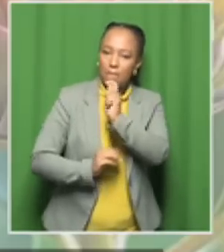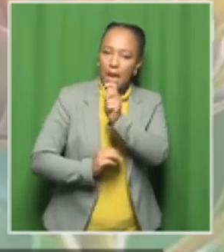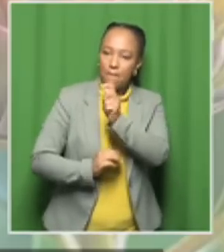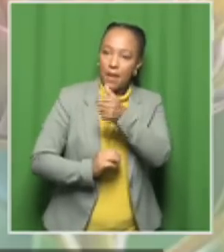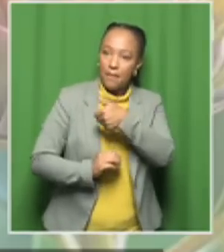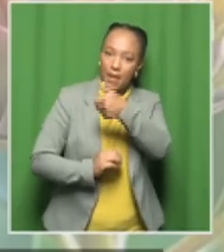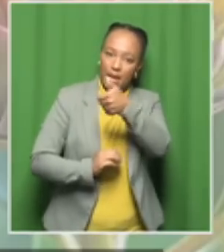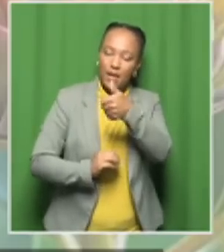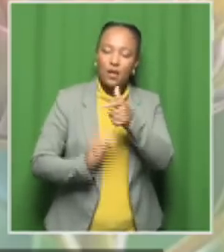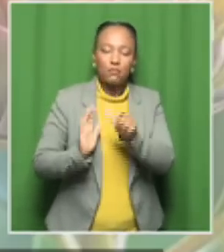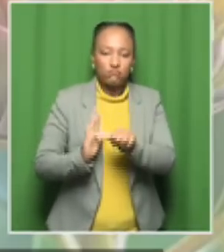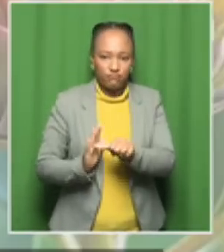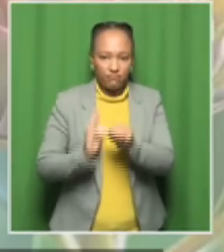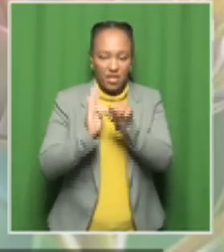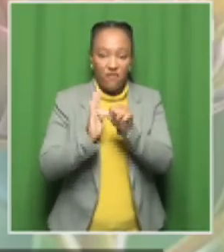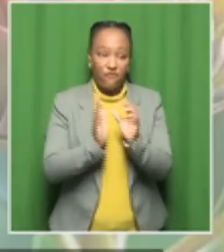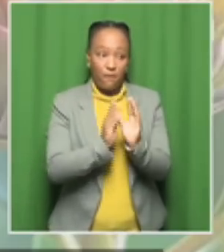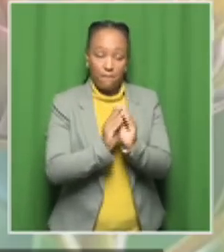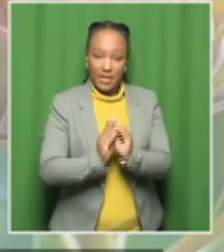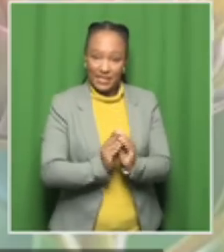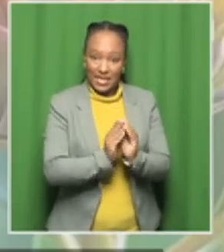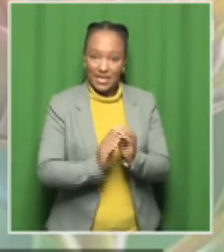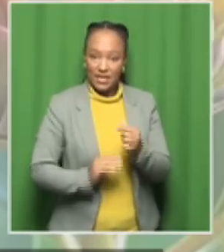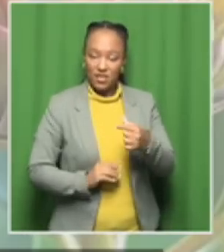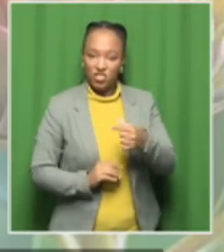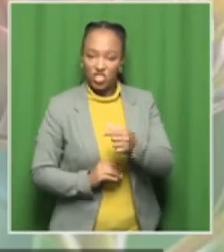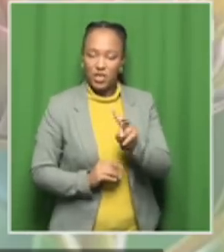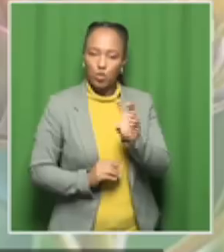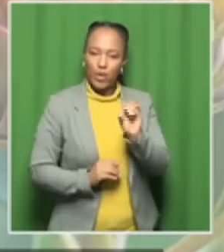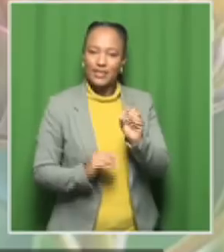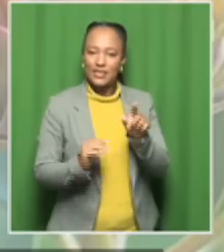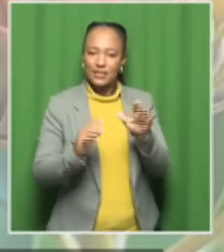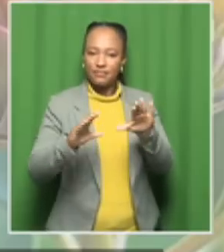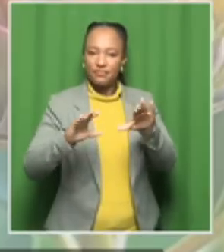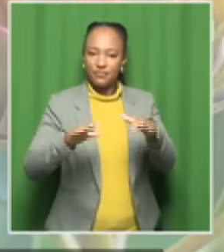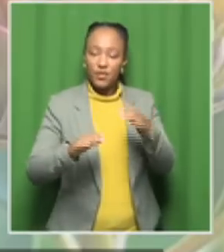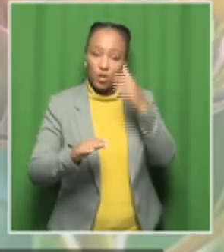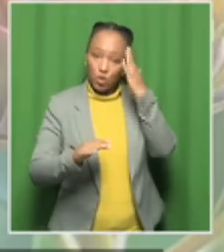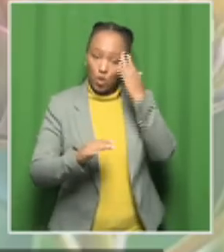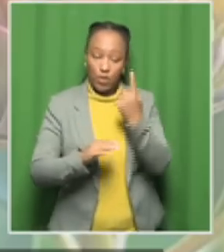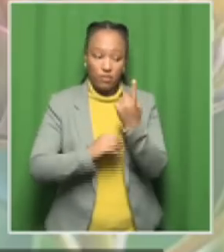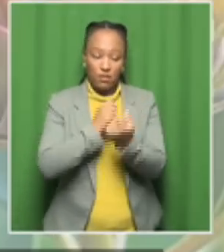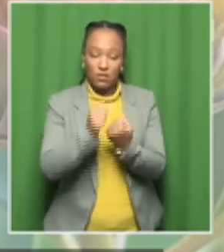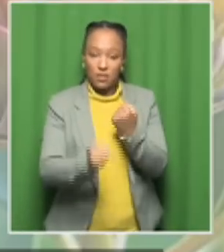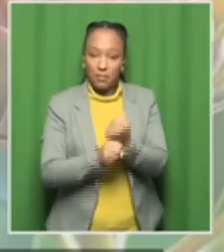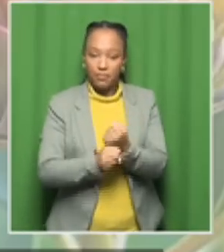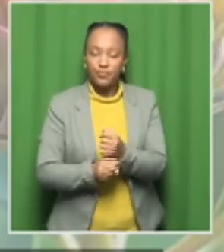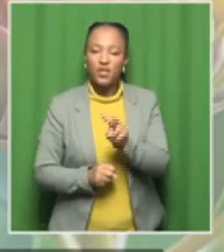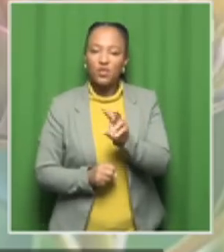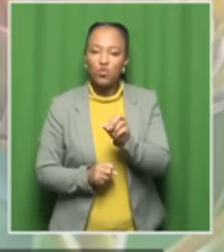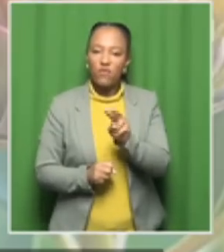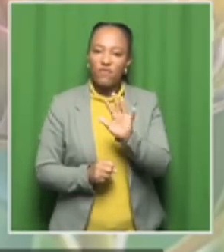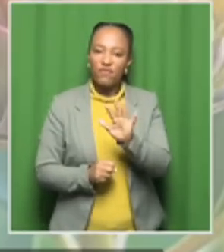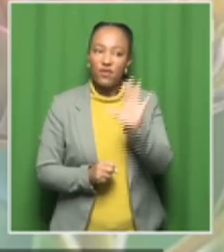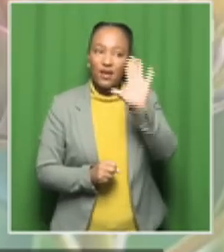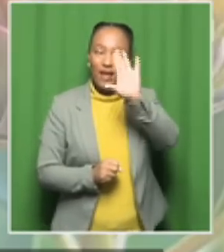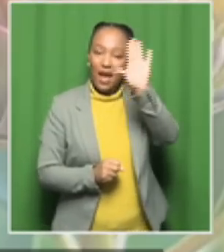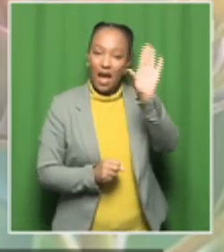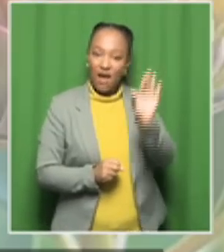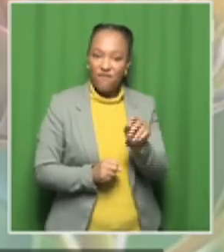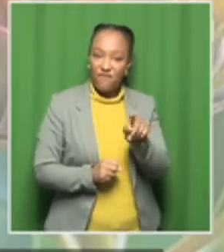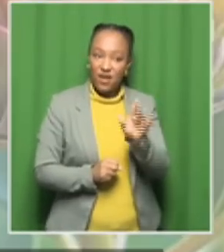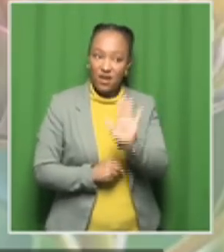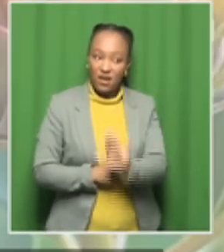our G20 presidency. As you know, this year alone, in 2025, the African continent will pay about